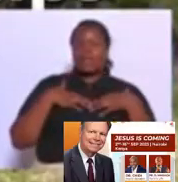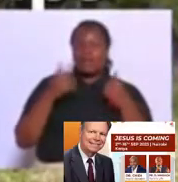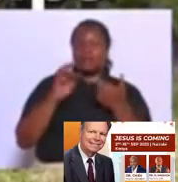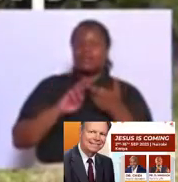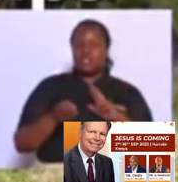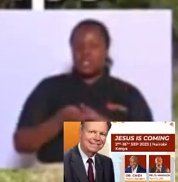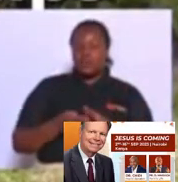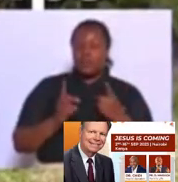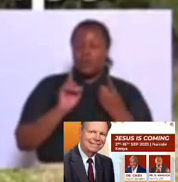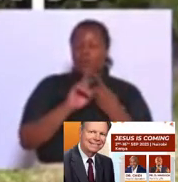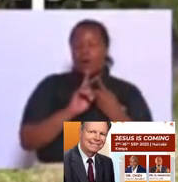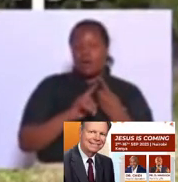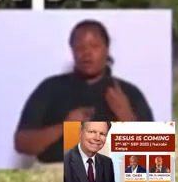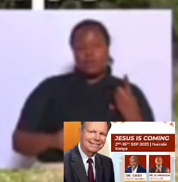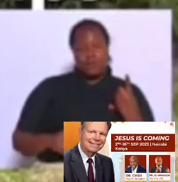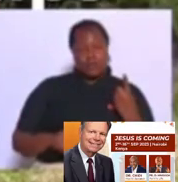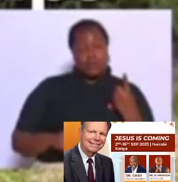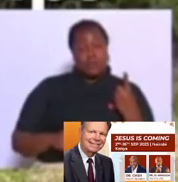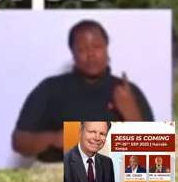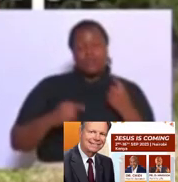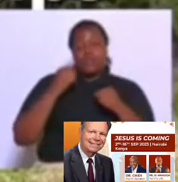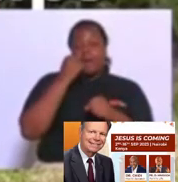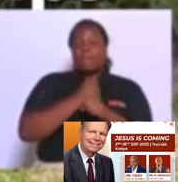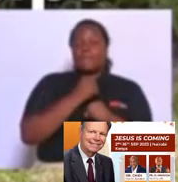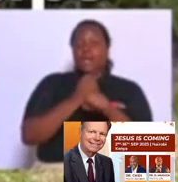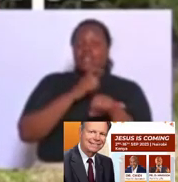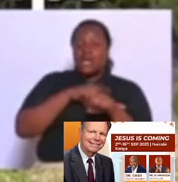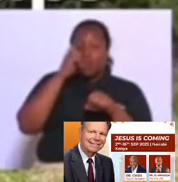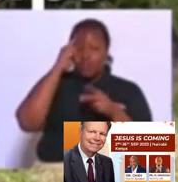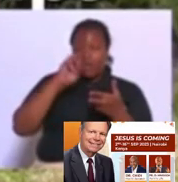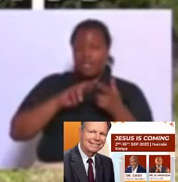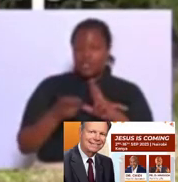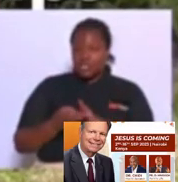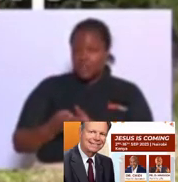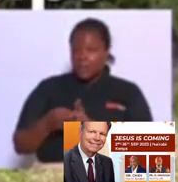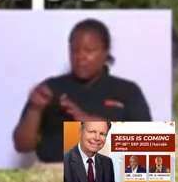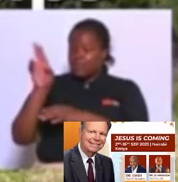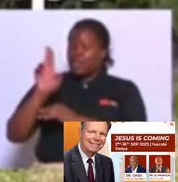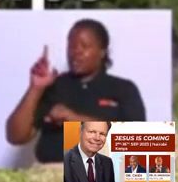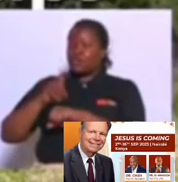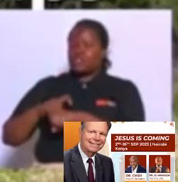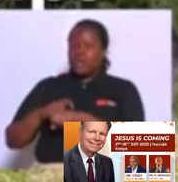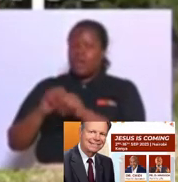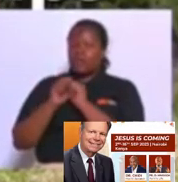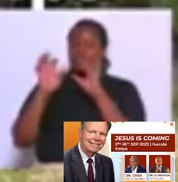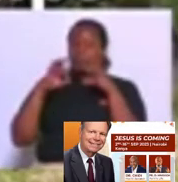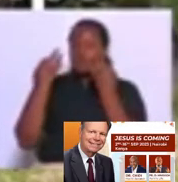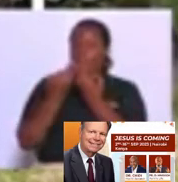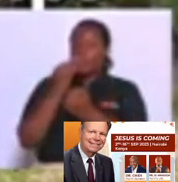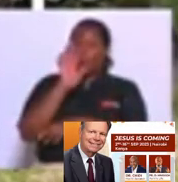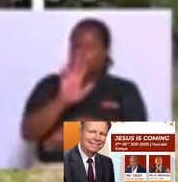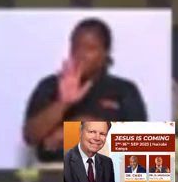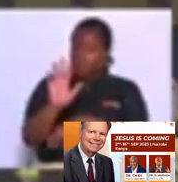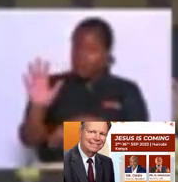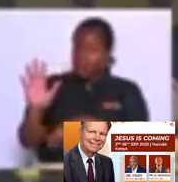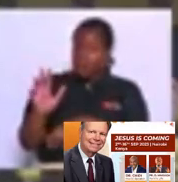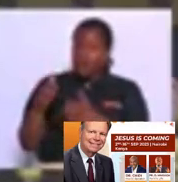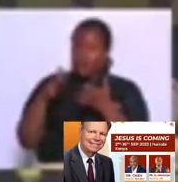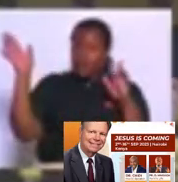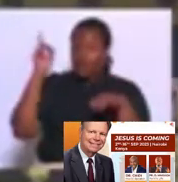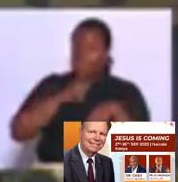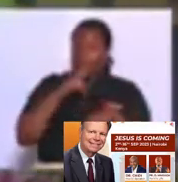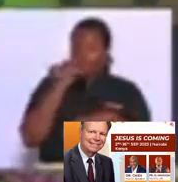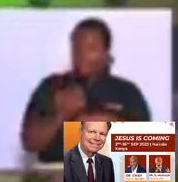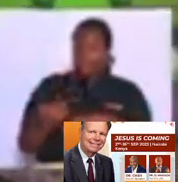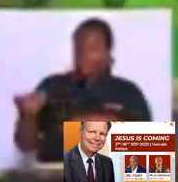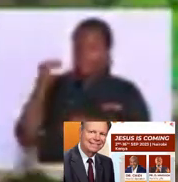first, make time for relationships. Spend time with your family, especially when your children